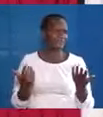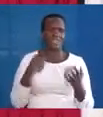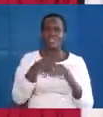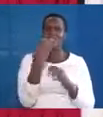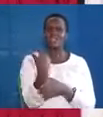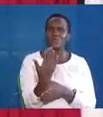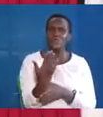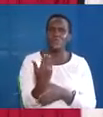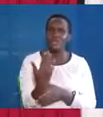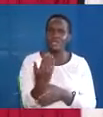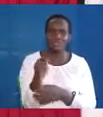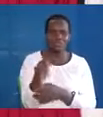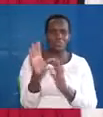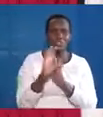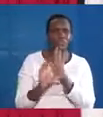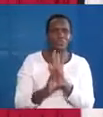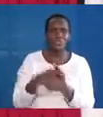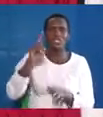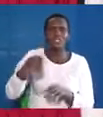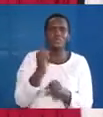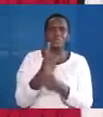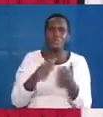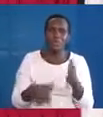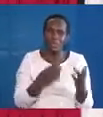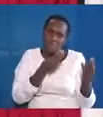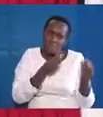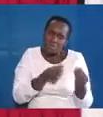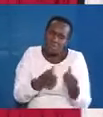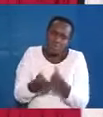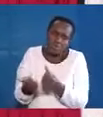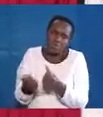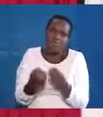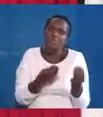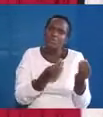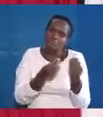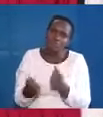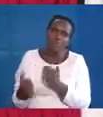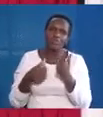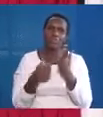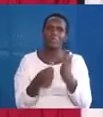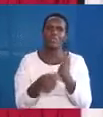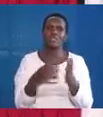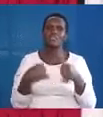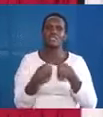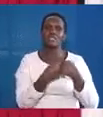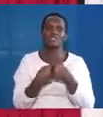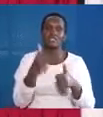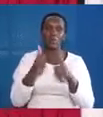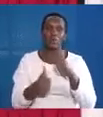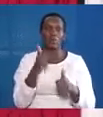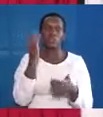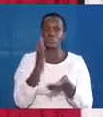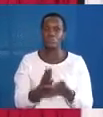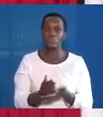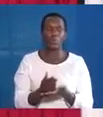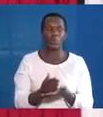is supposed to treat the problems and the challenges that face us as a nation. Let us not